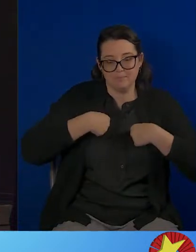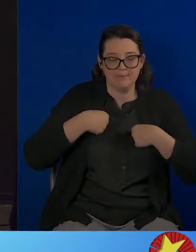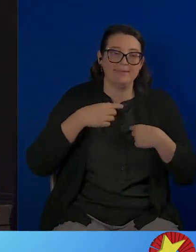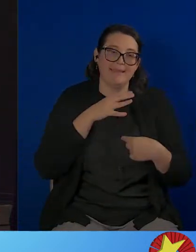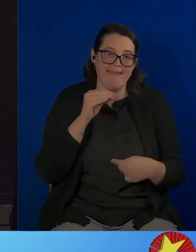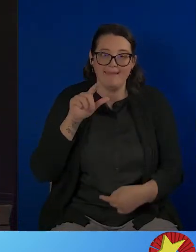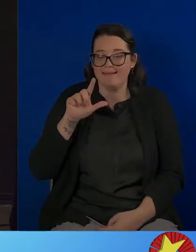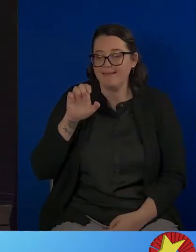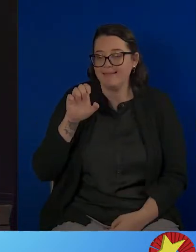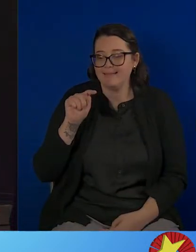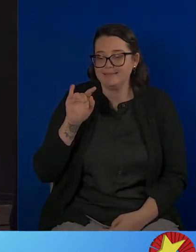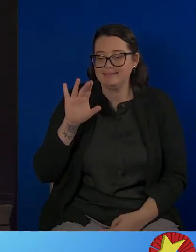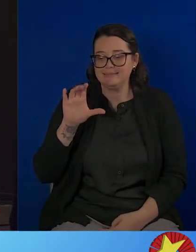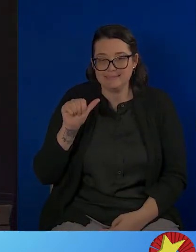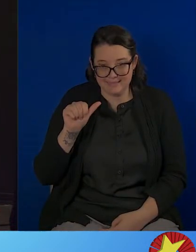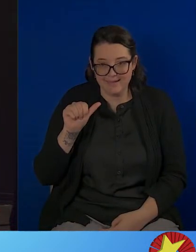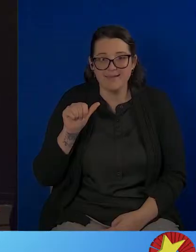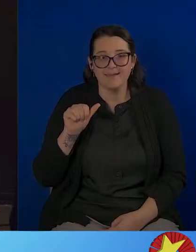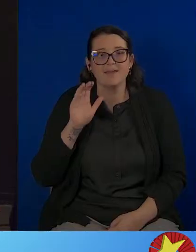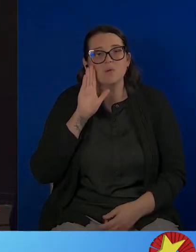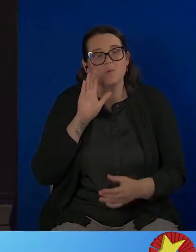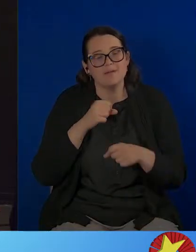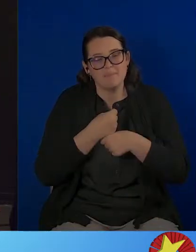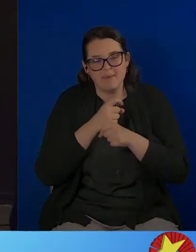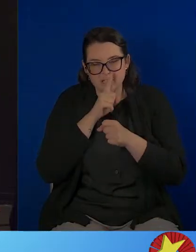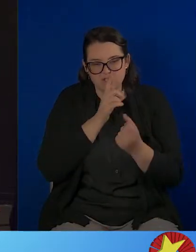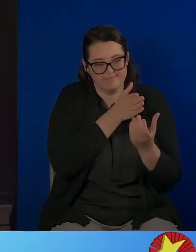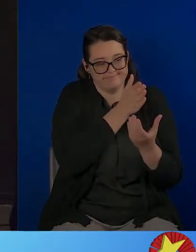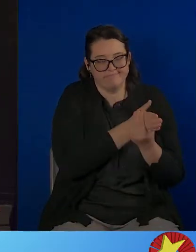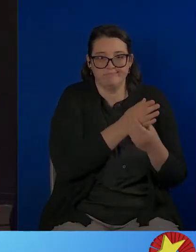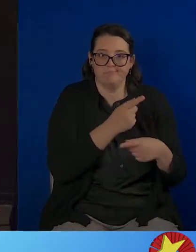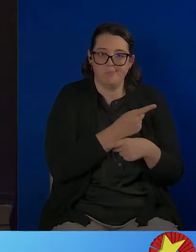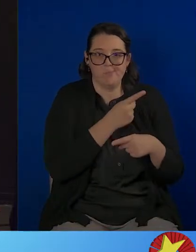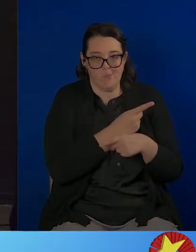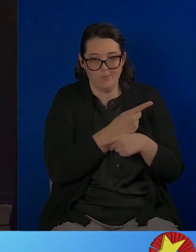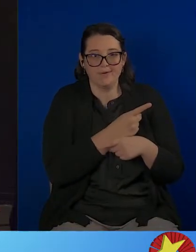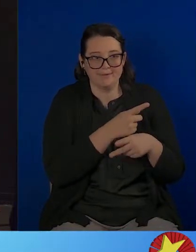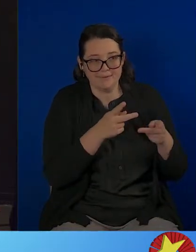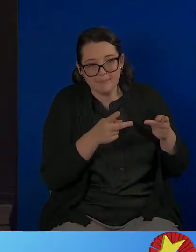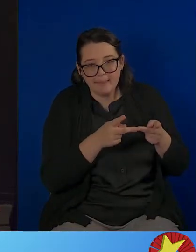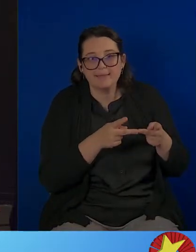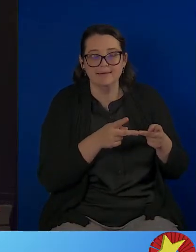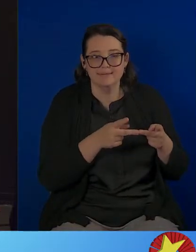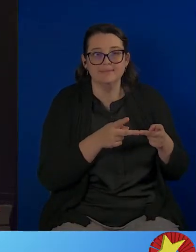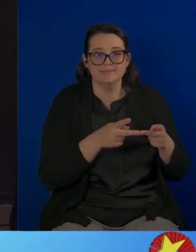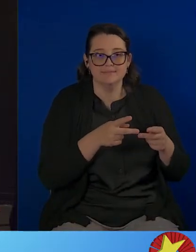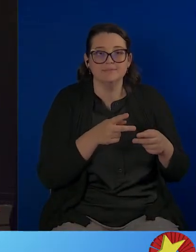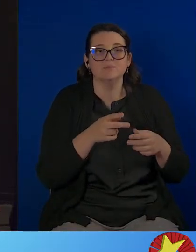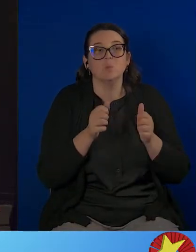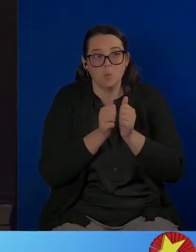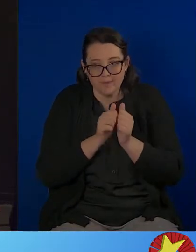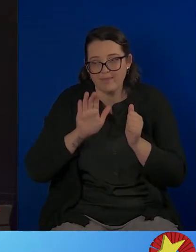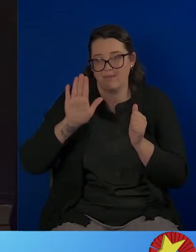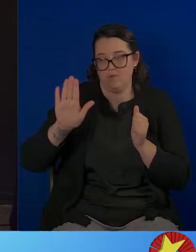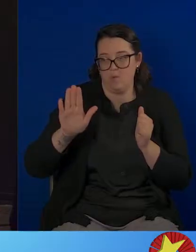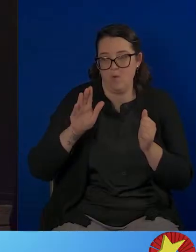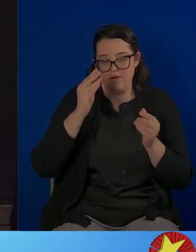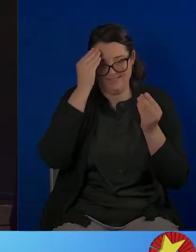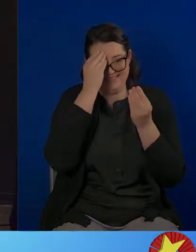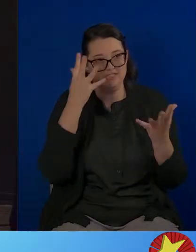would make sure that is filed in the particular folder along with your disclosure form.